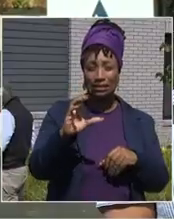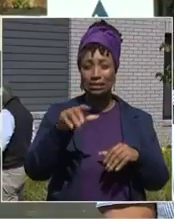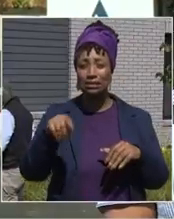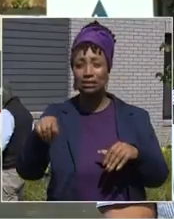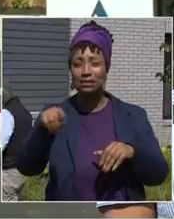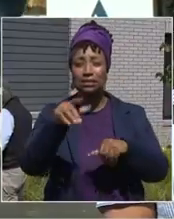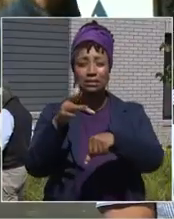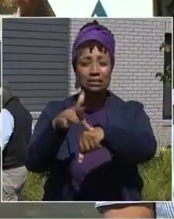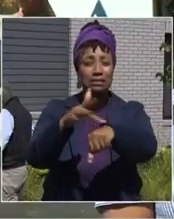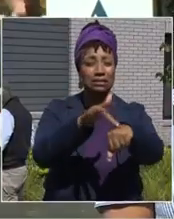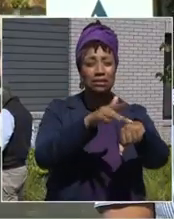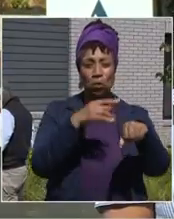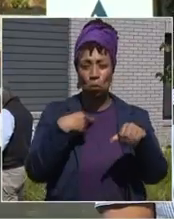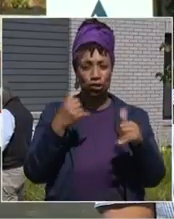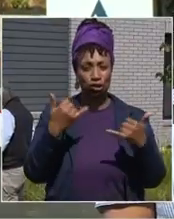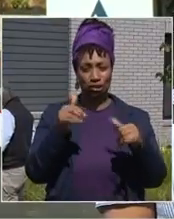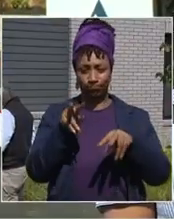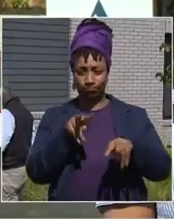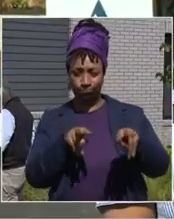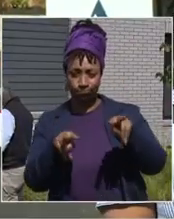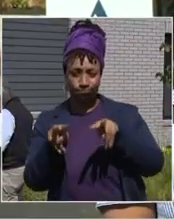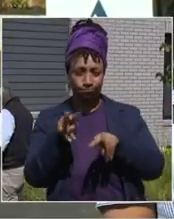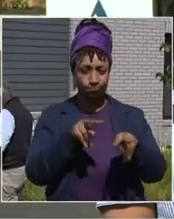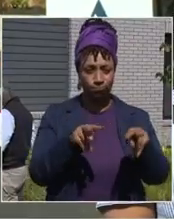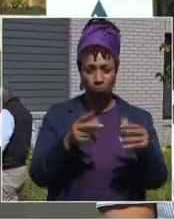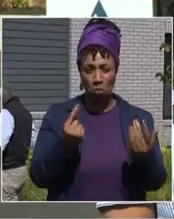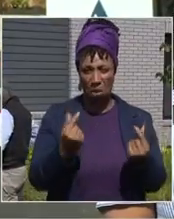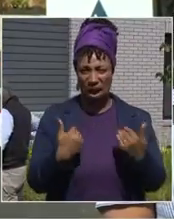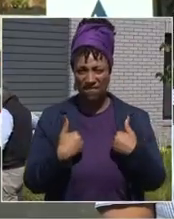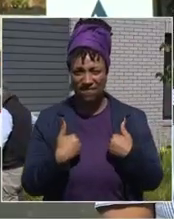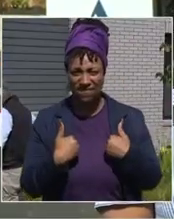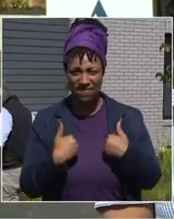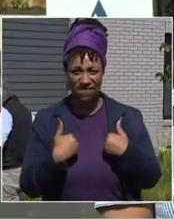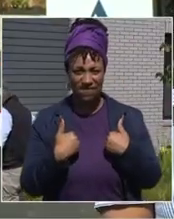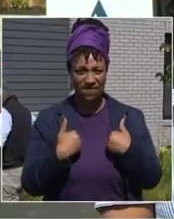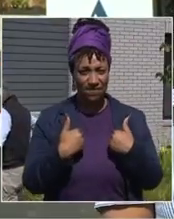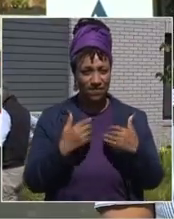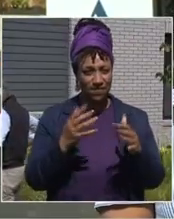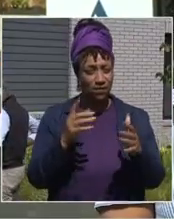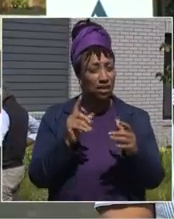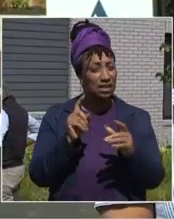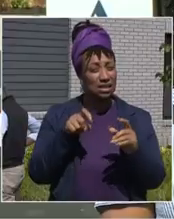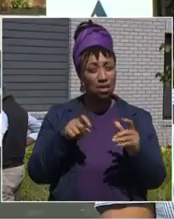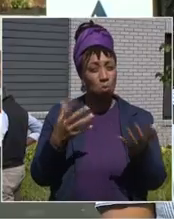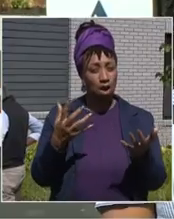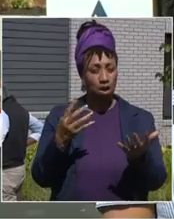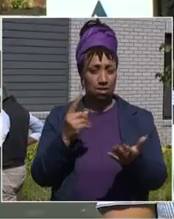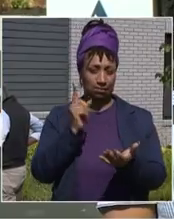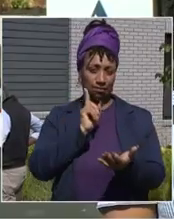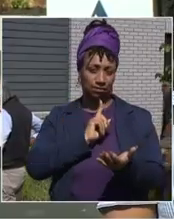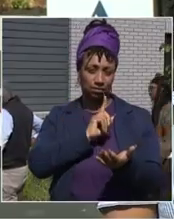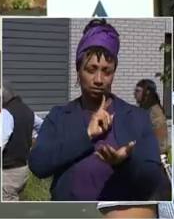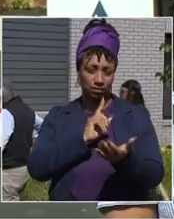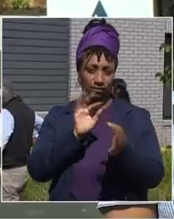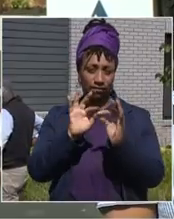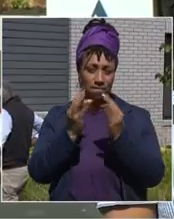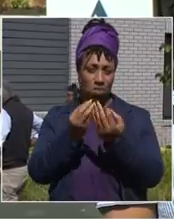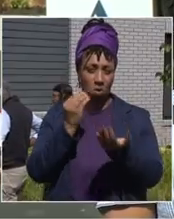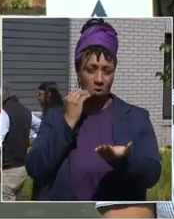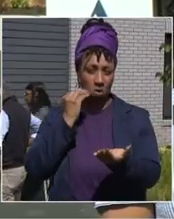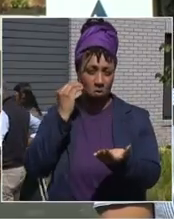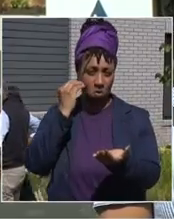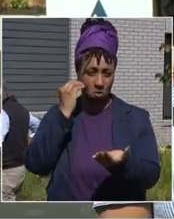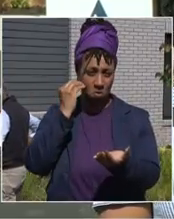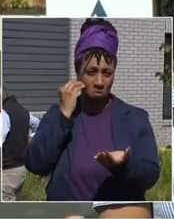Some people leave the district for new construction. So when we can have newly constructed single family